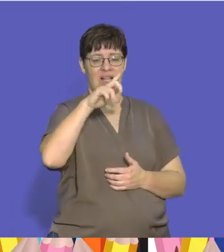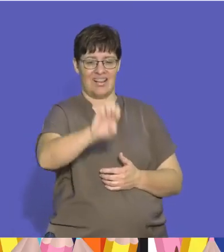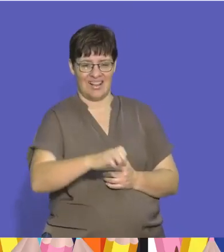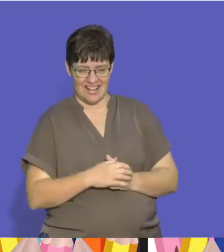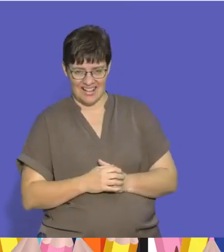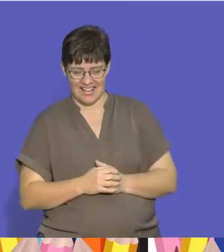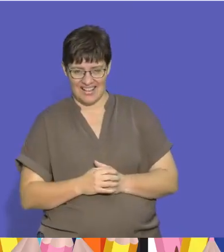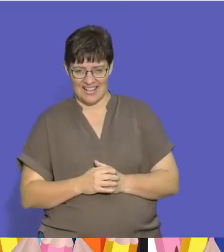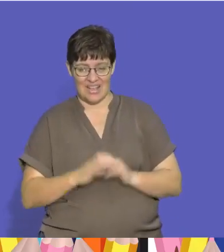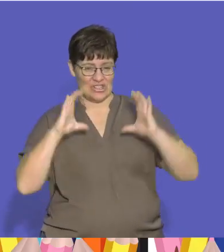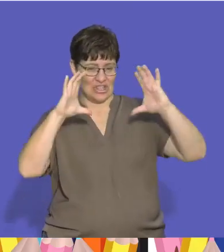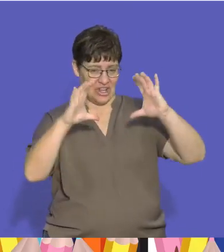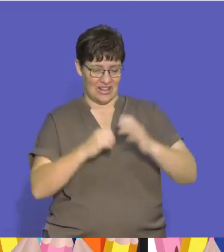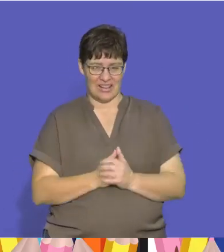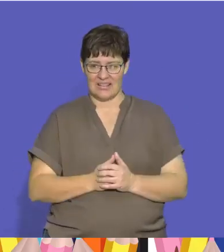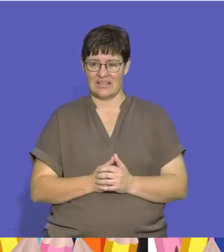Circle, circle,